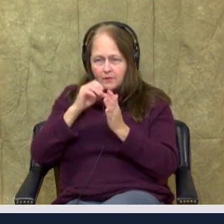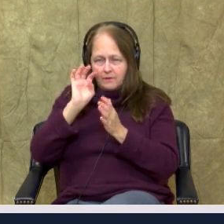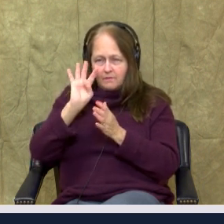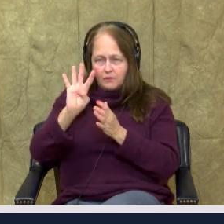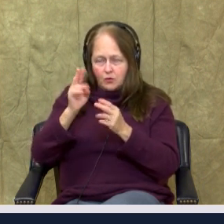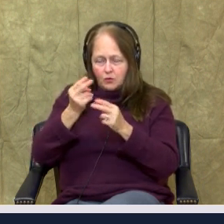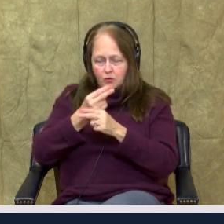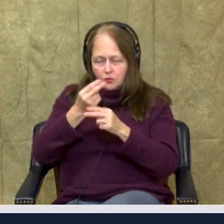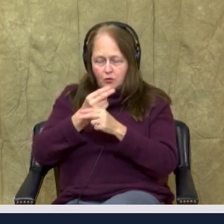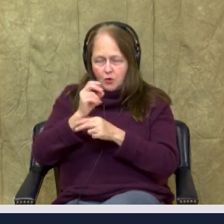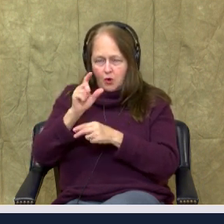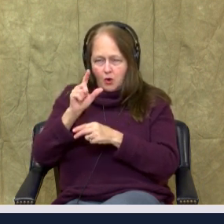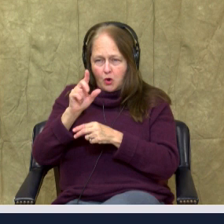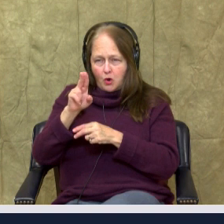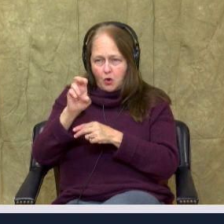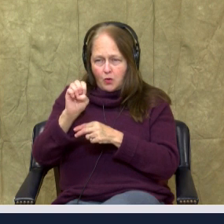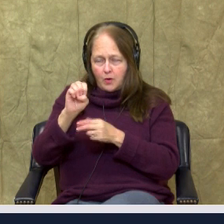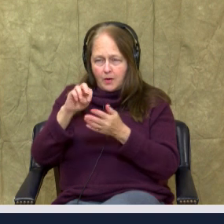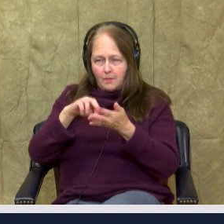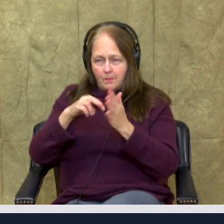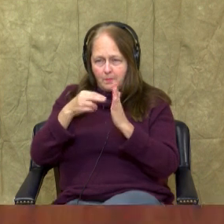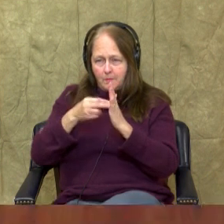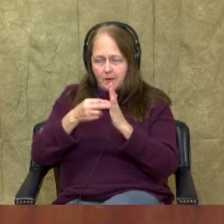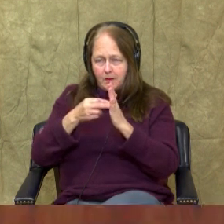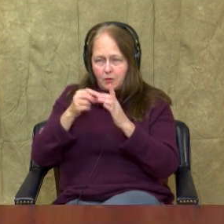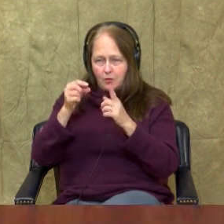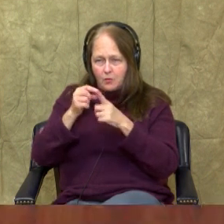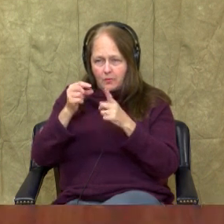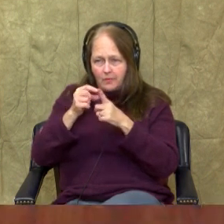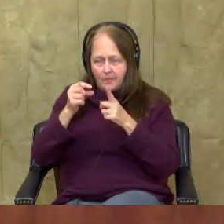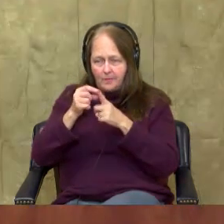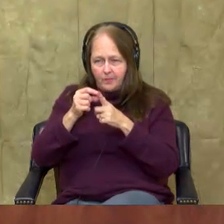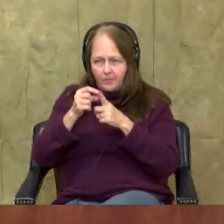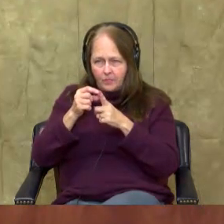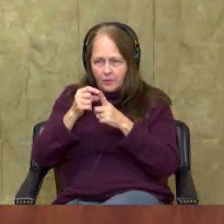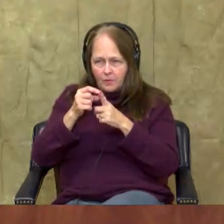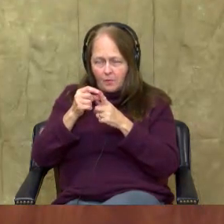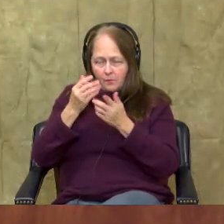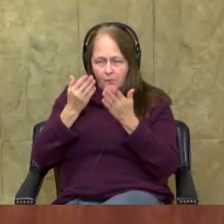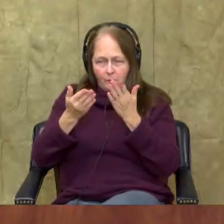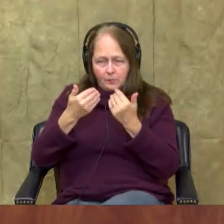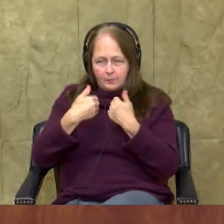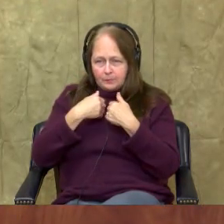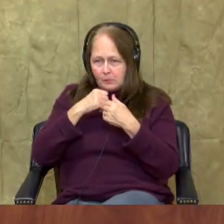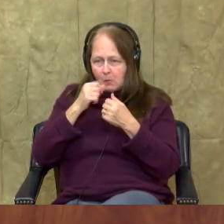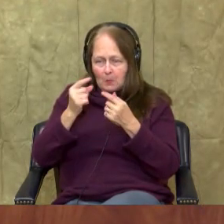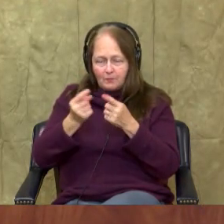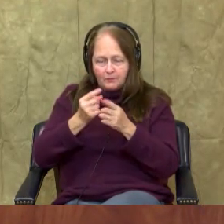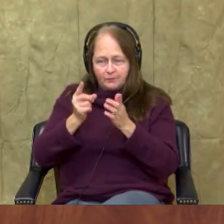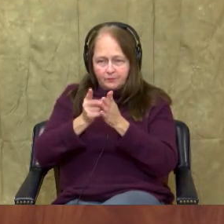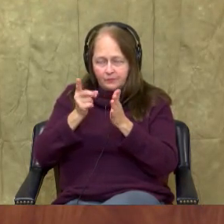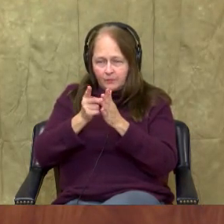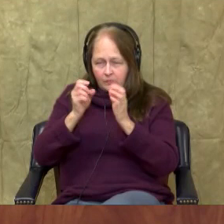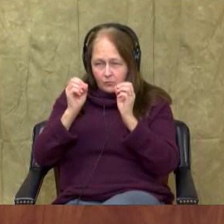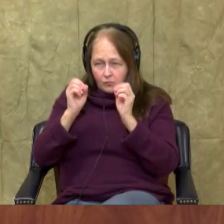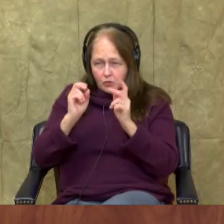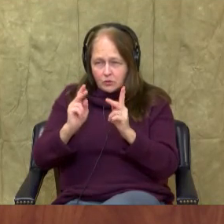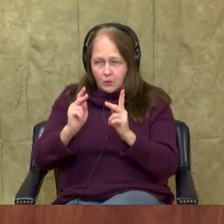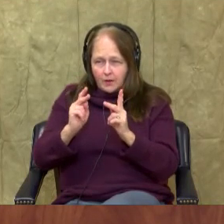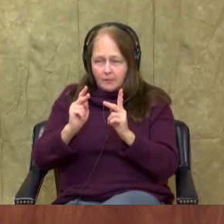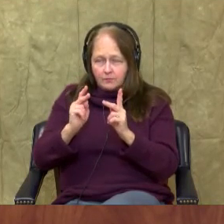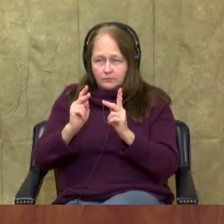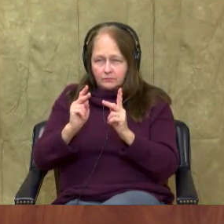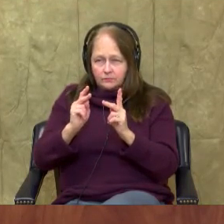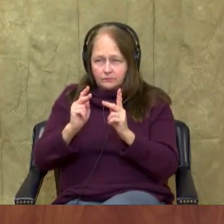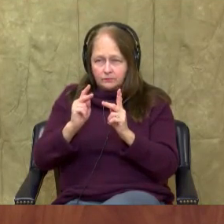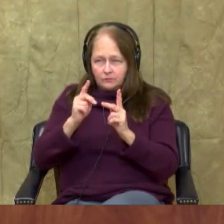use the clues to help figure out the meaning of the word. You might not have a clear-cut definition of it, and it's okay.